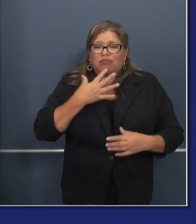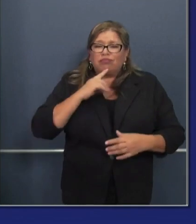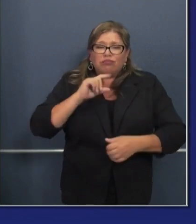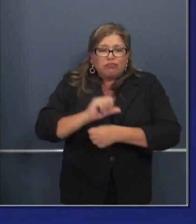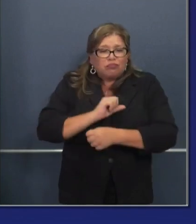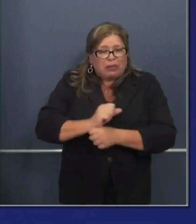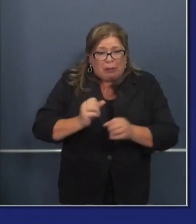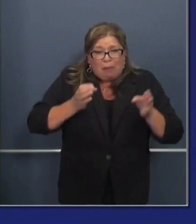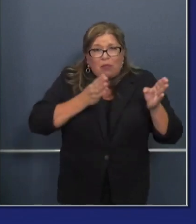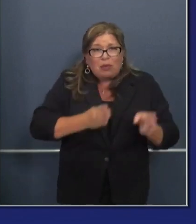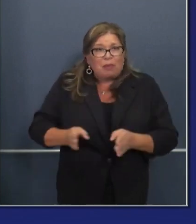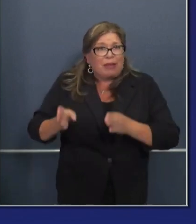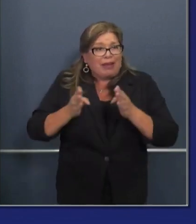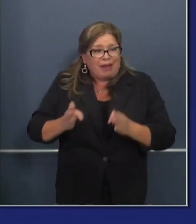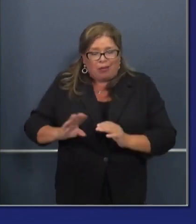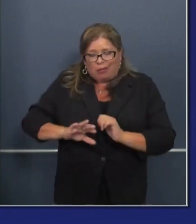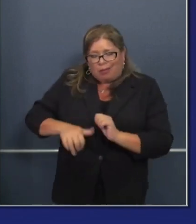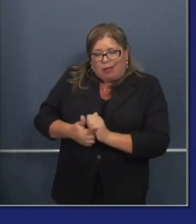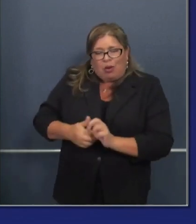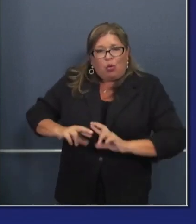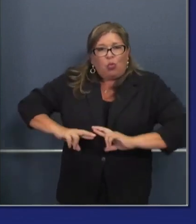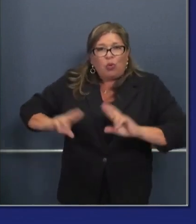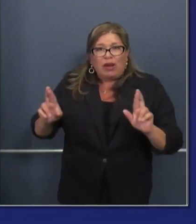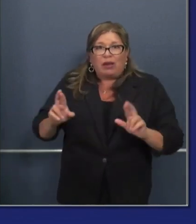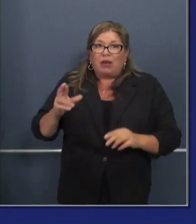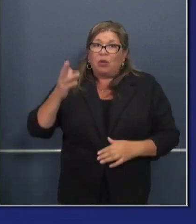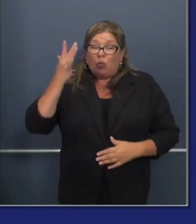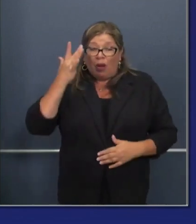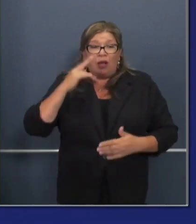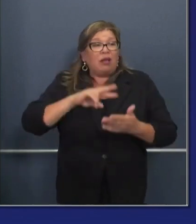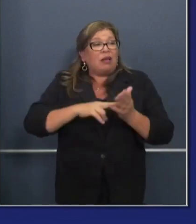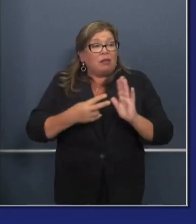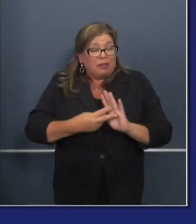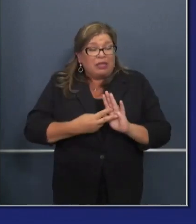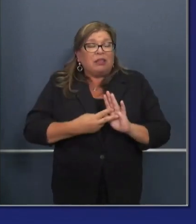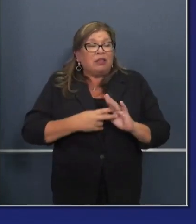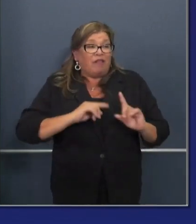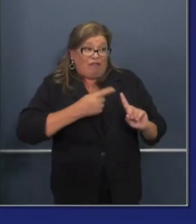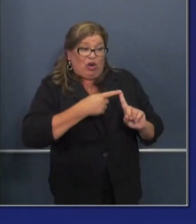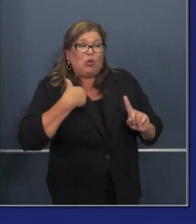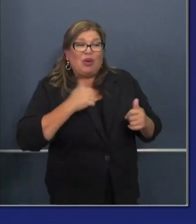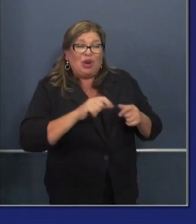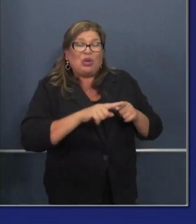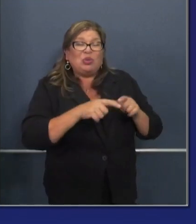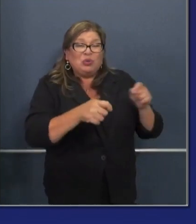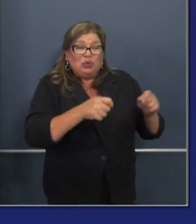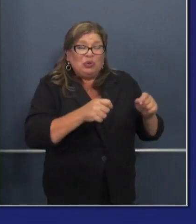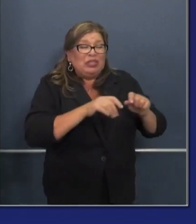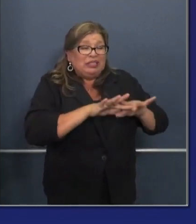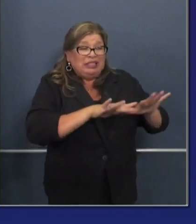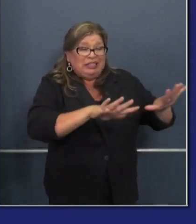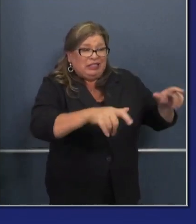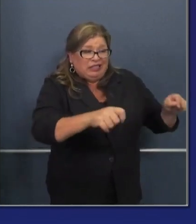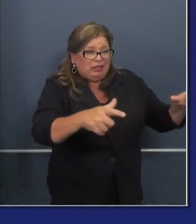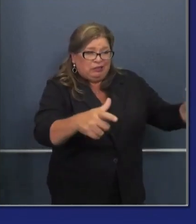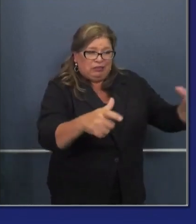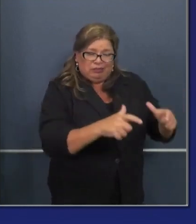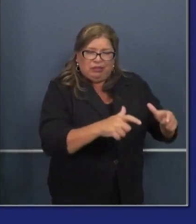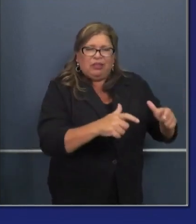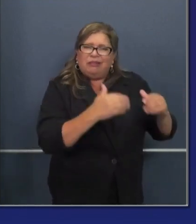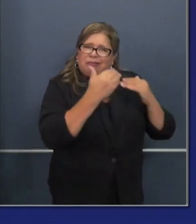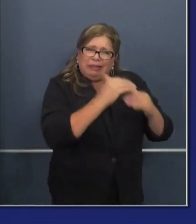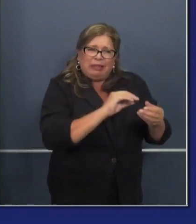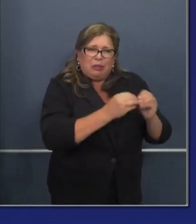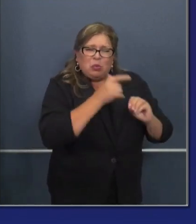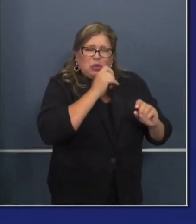that we want to ensure that as few people become sick as possible, and even though we have that capacity, that it's